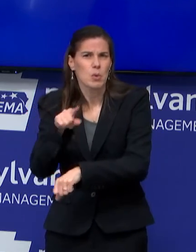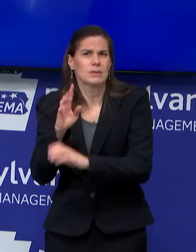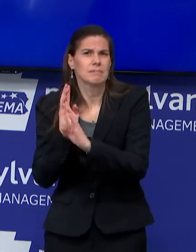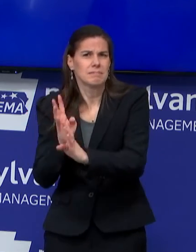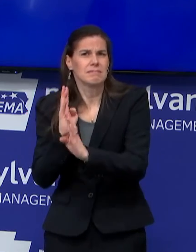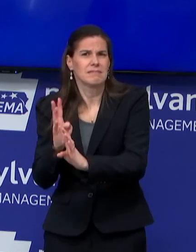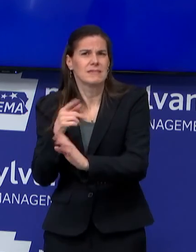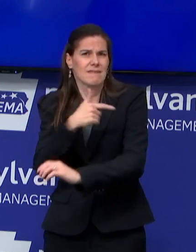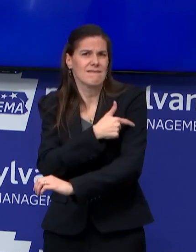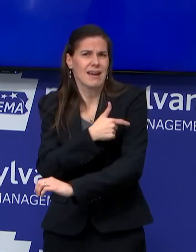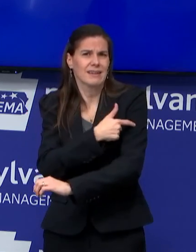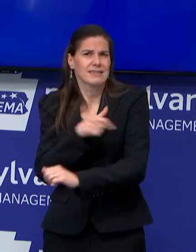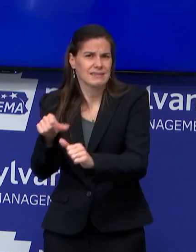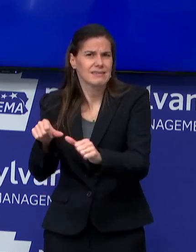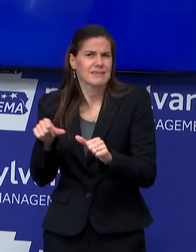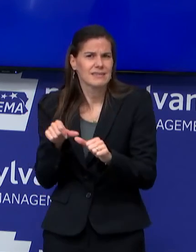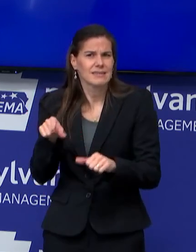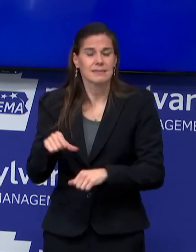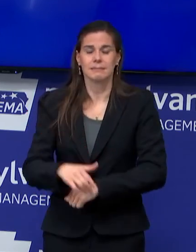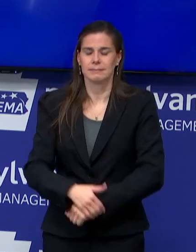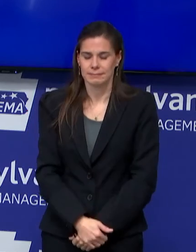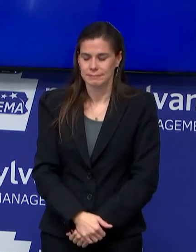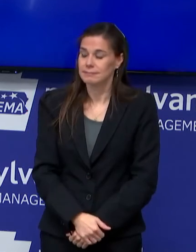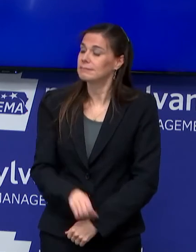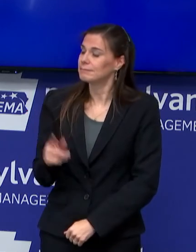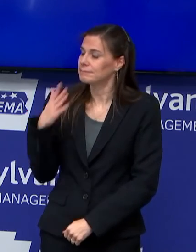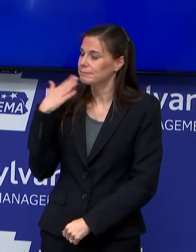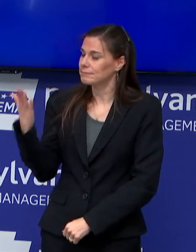All right, thank you.